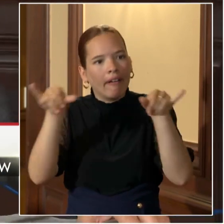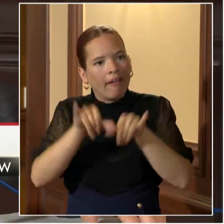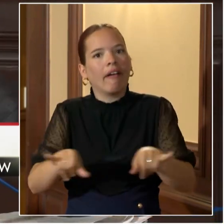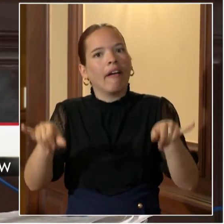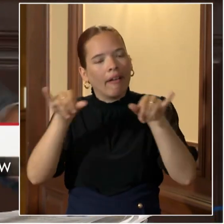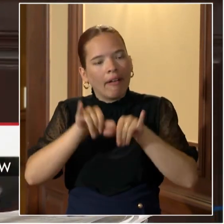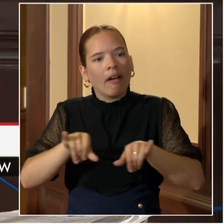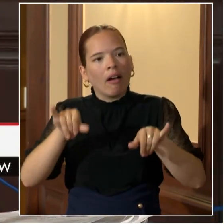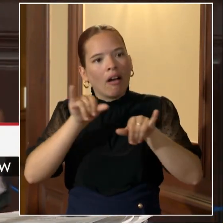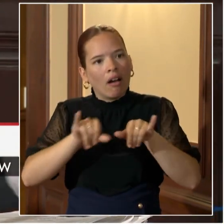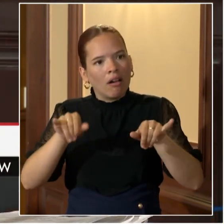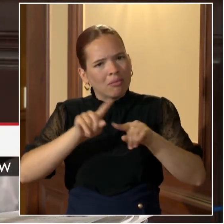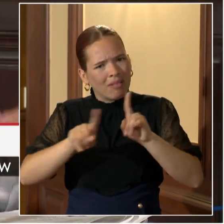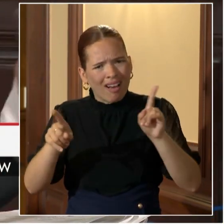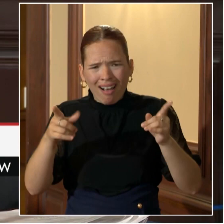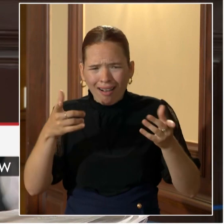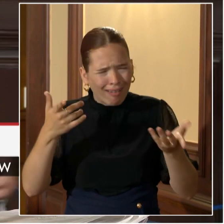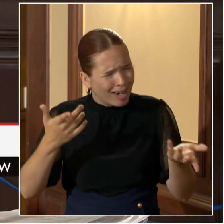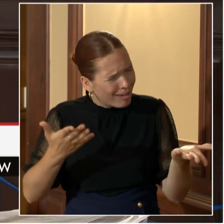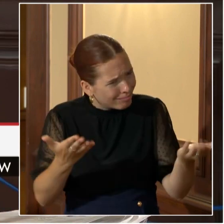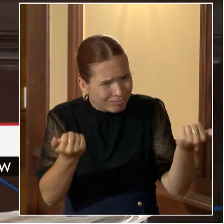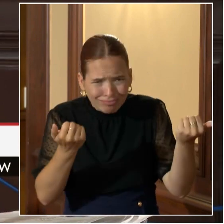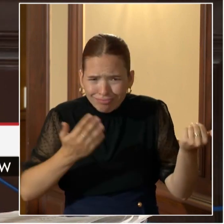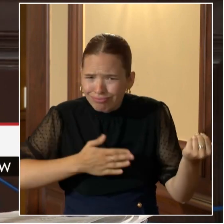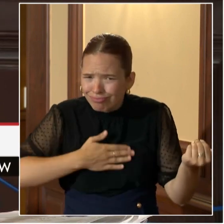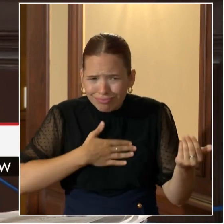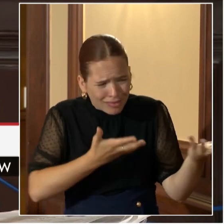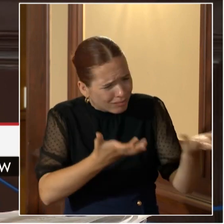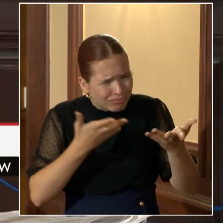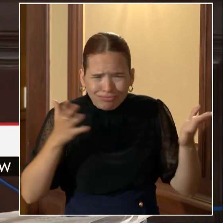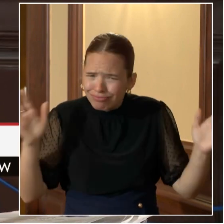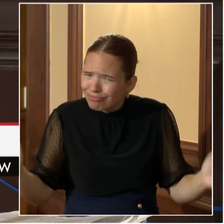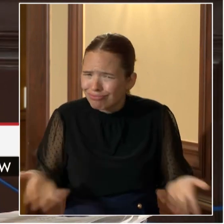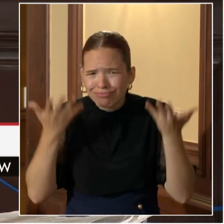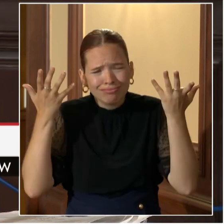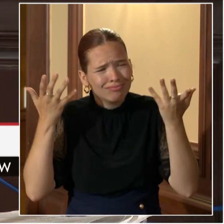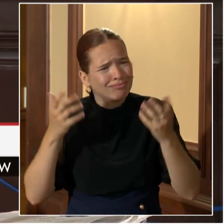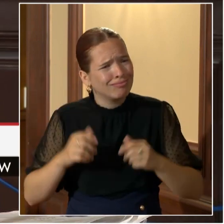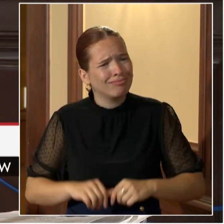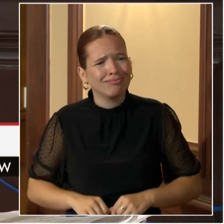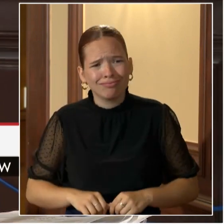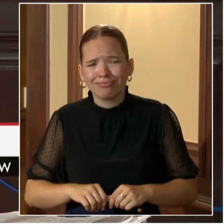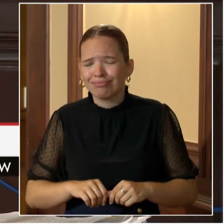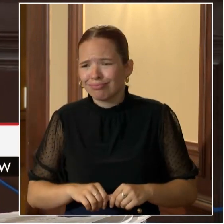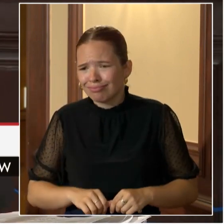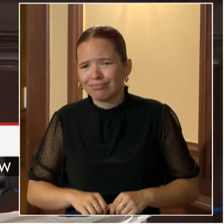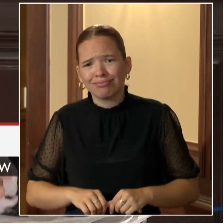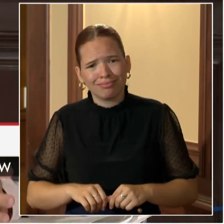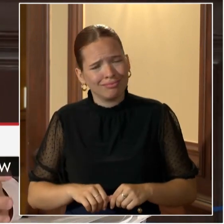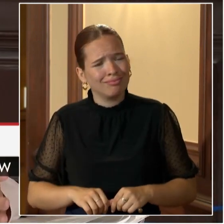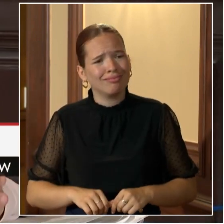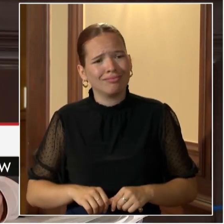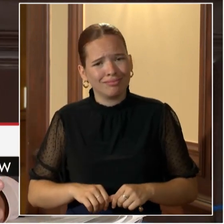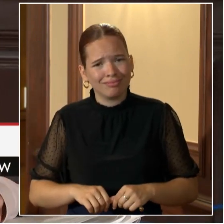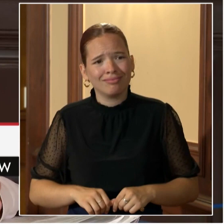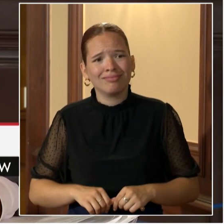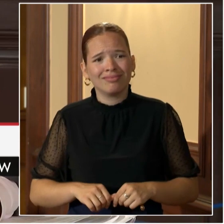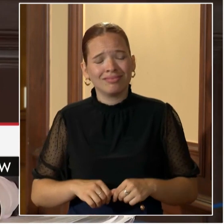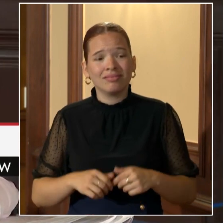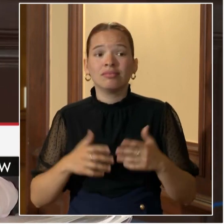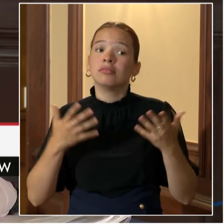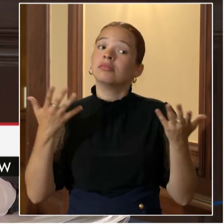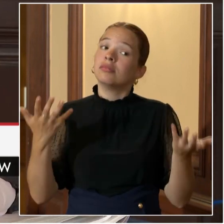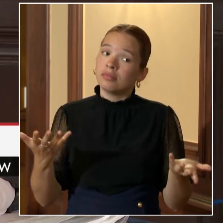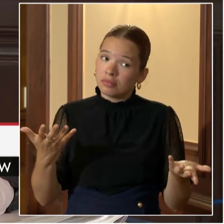in our meeting where we talked about the supplies and equipment you wanted. but the law requires us to